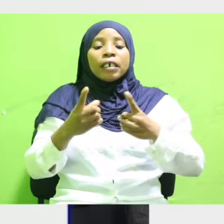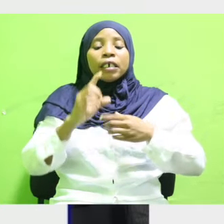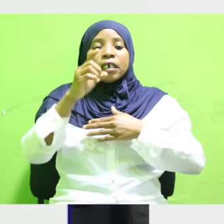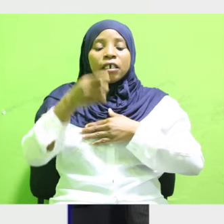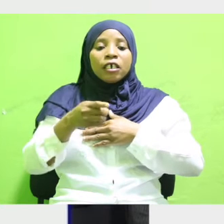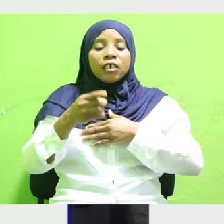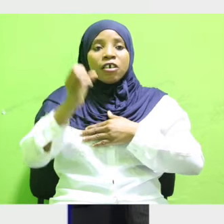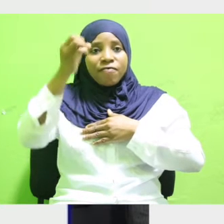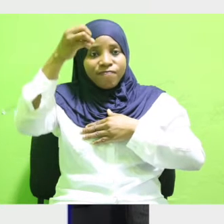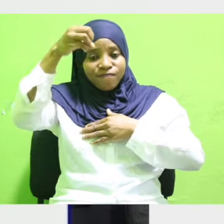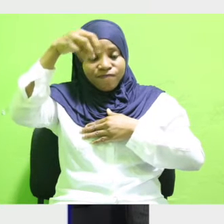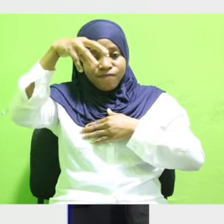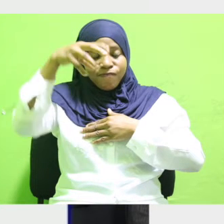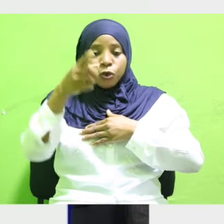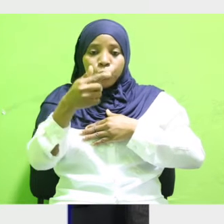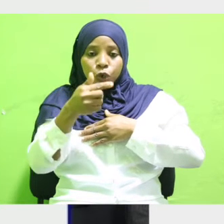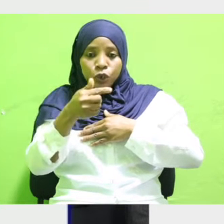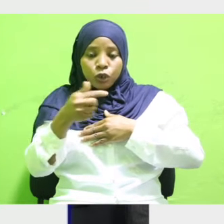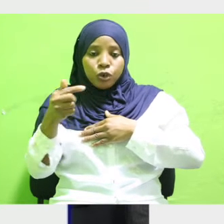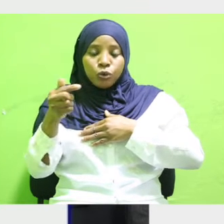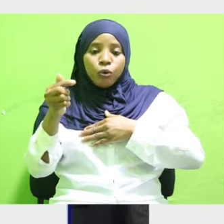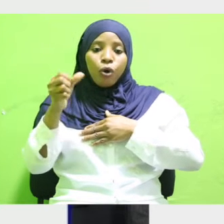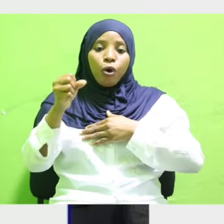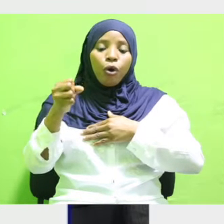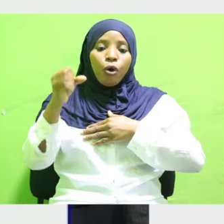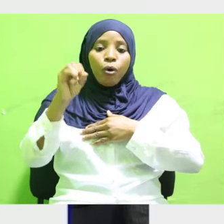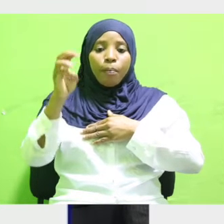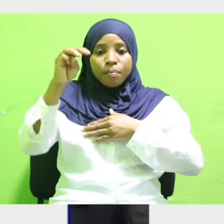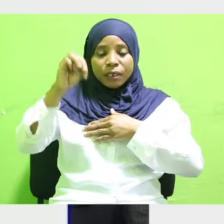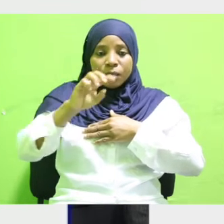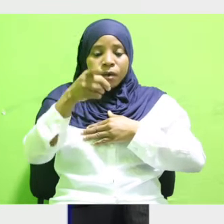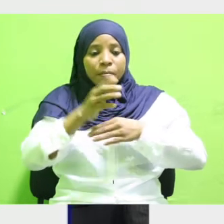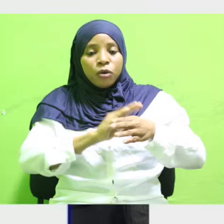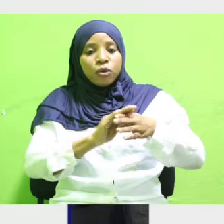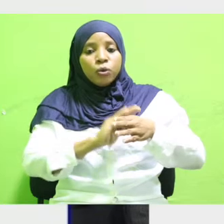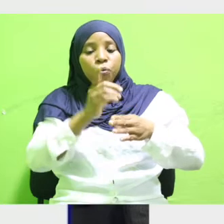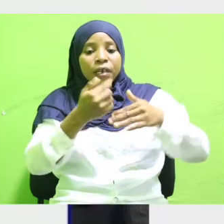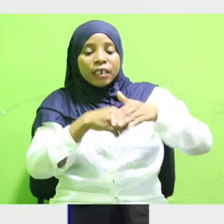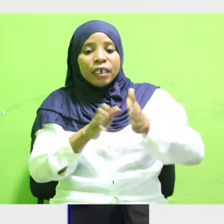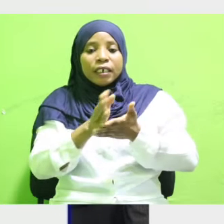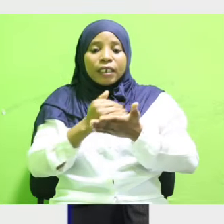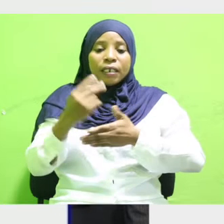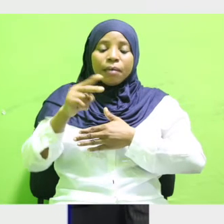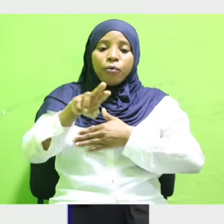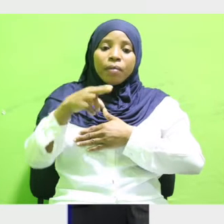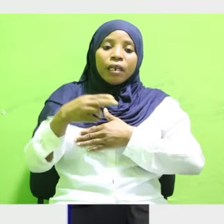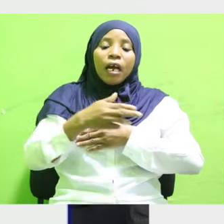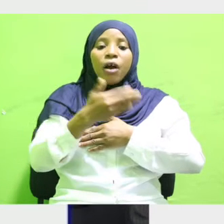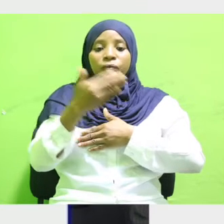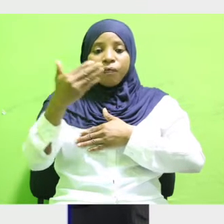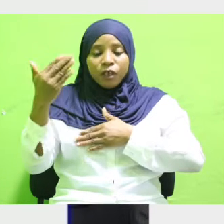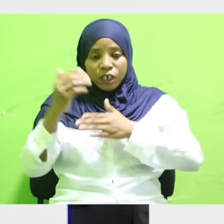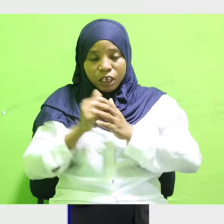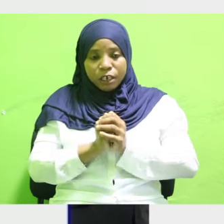phototropism, why is it important for an organism to have these two things?